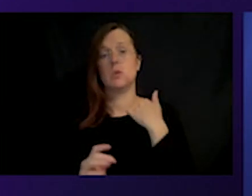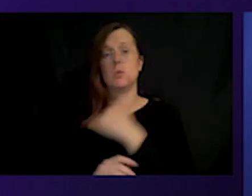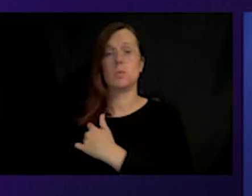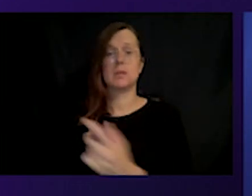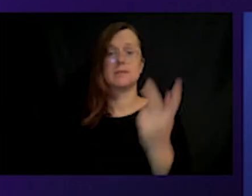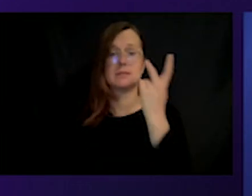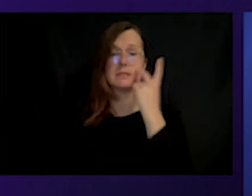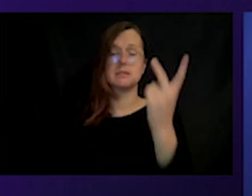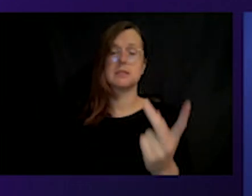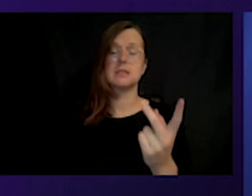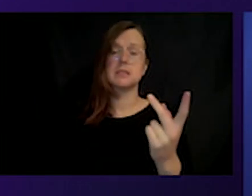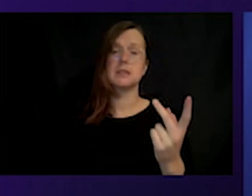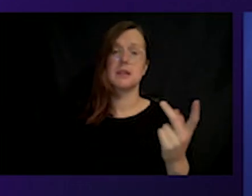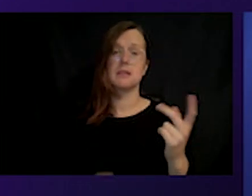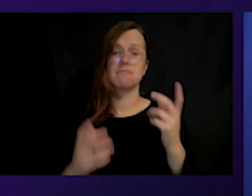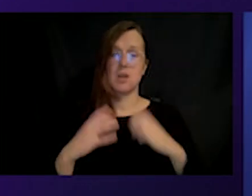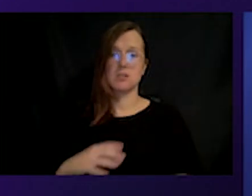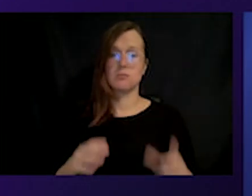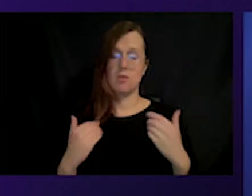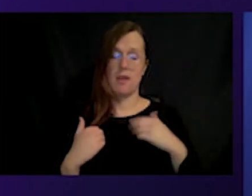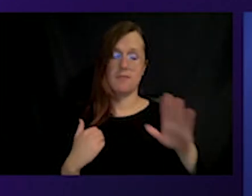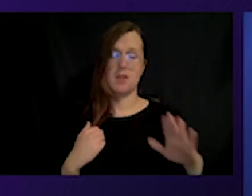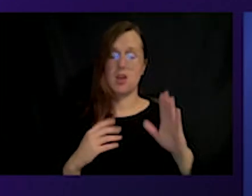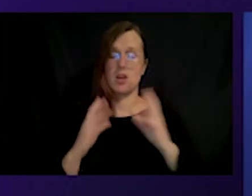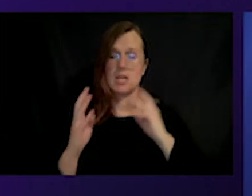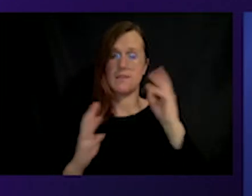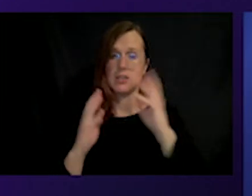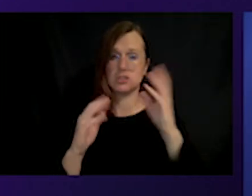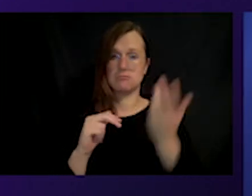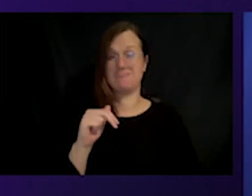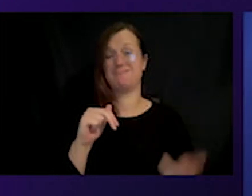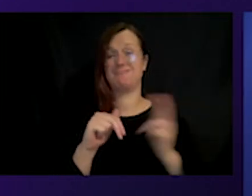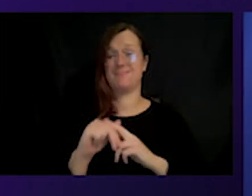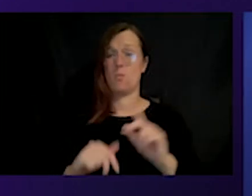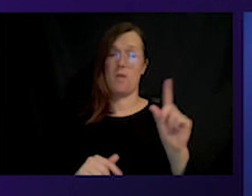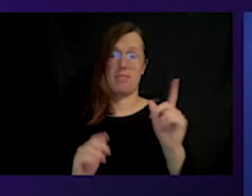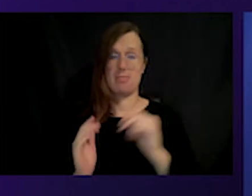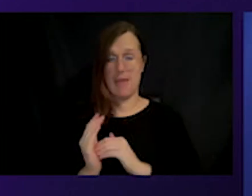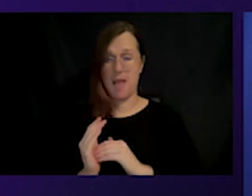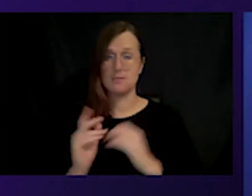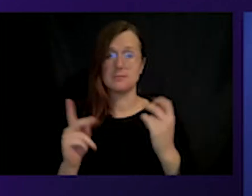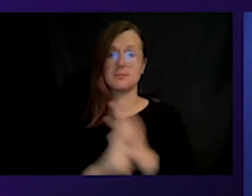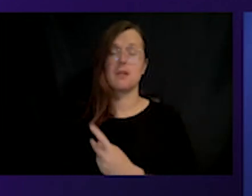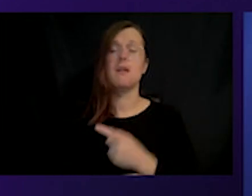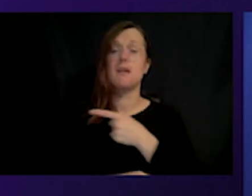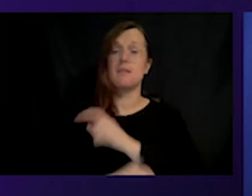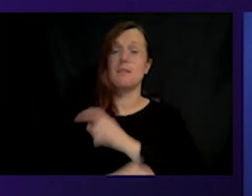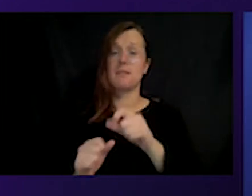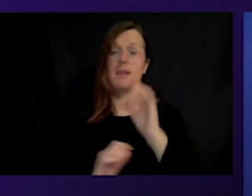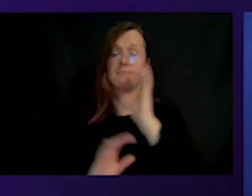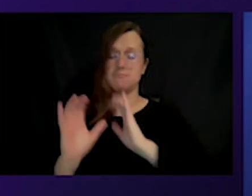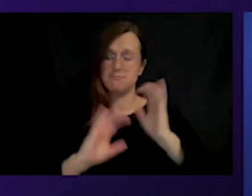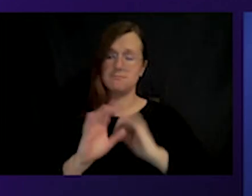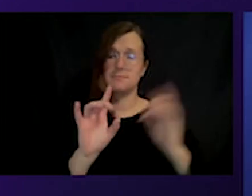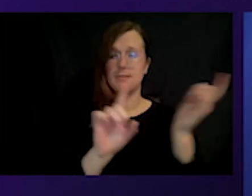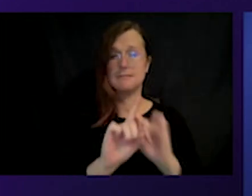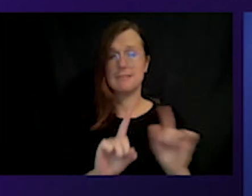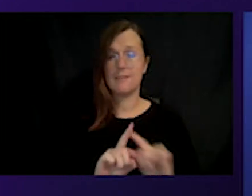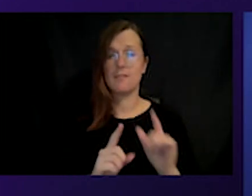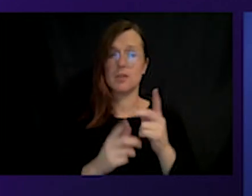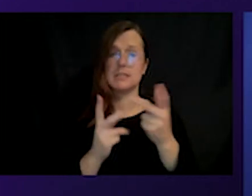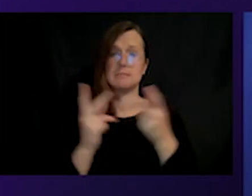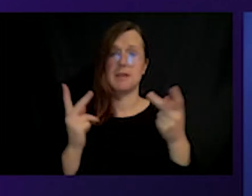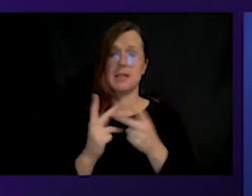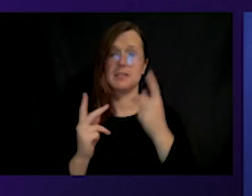speeding up their innovation by over 1,000 because they can explore a wider space of